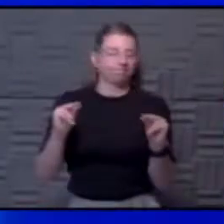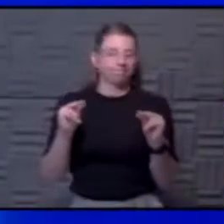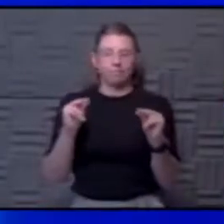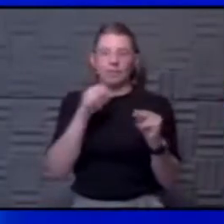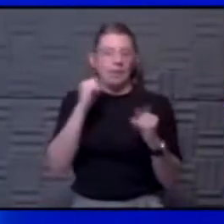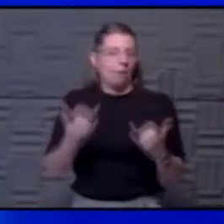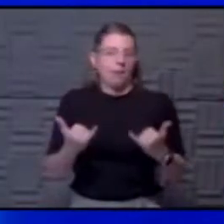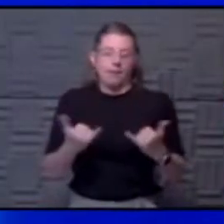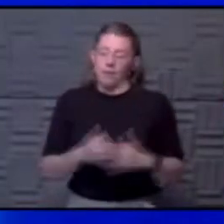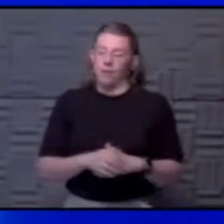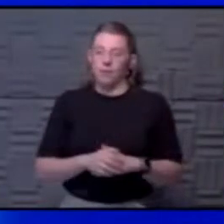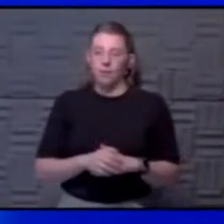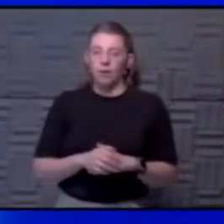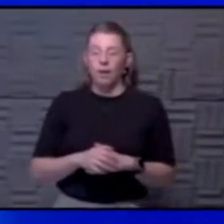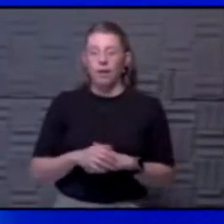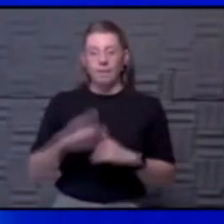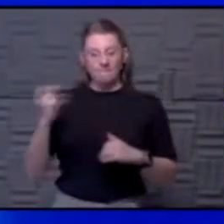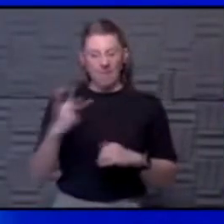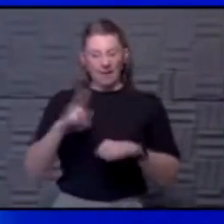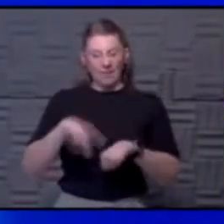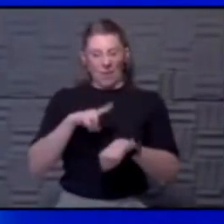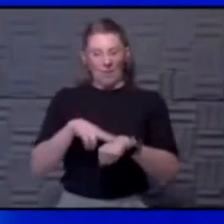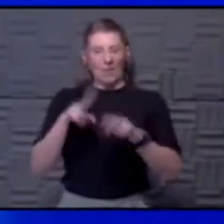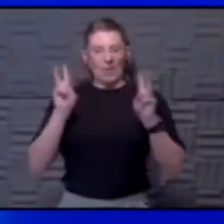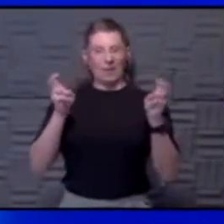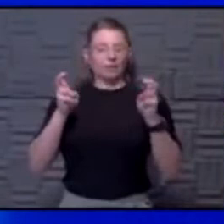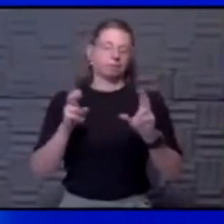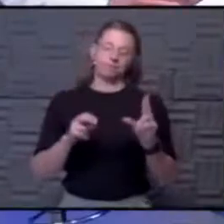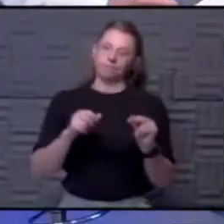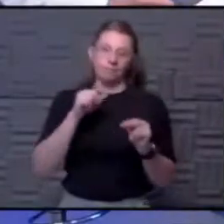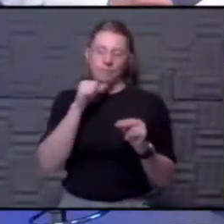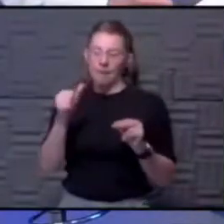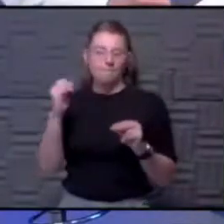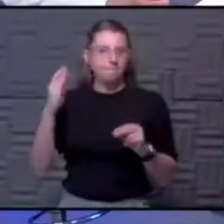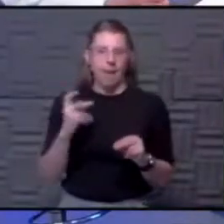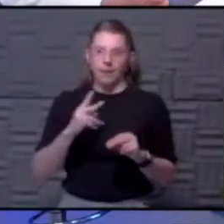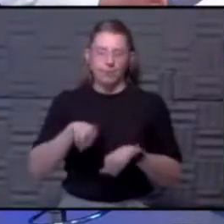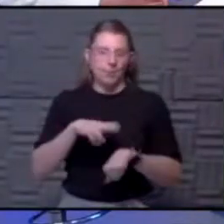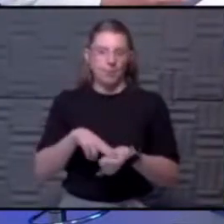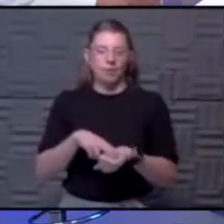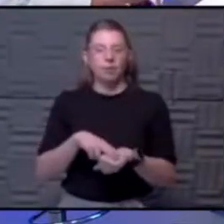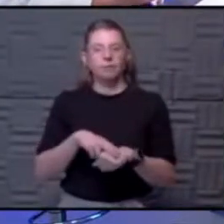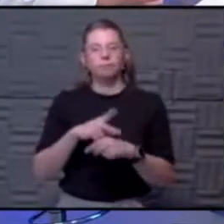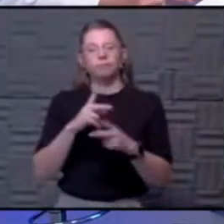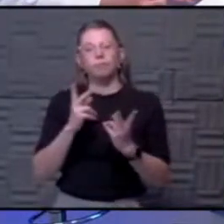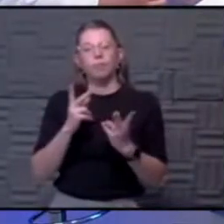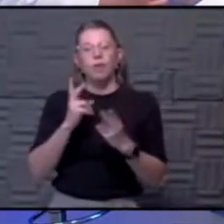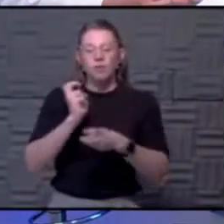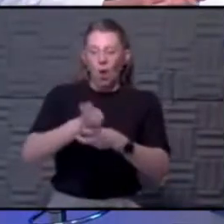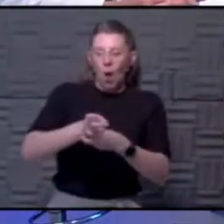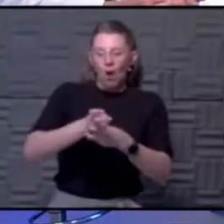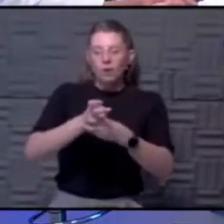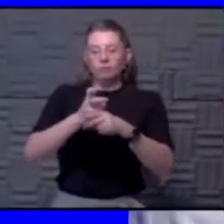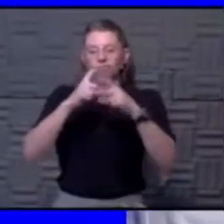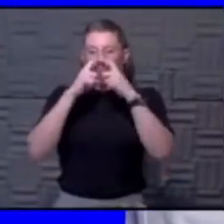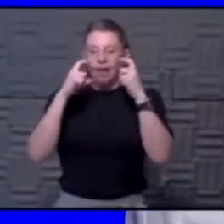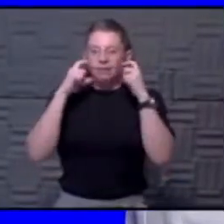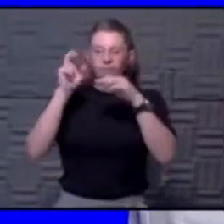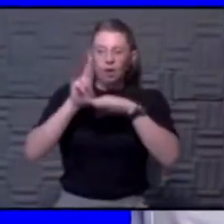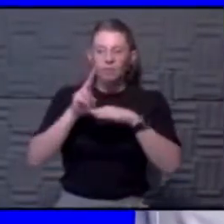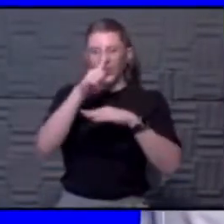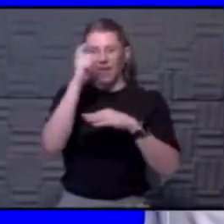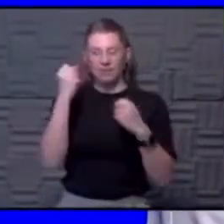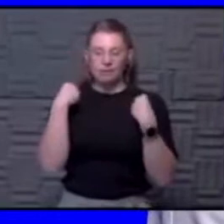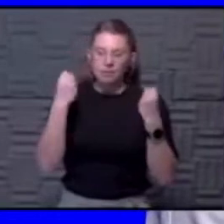say we're normal. We are not normal. And it is definitely hard to be doing the masking when you're actively exercising or trying